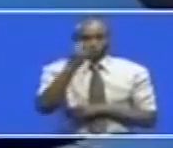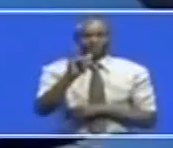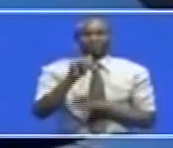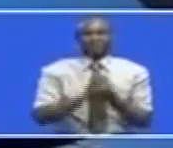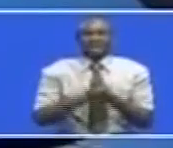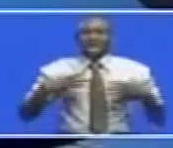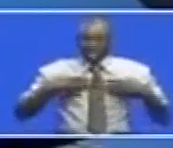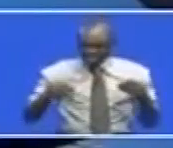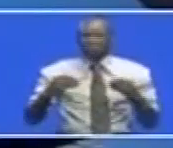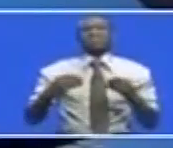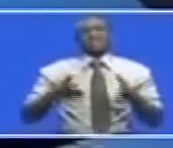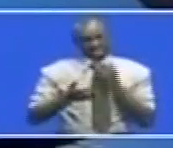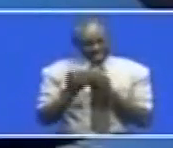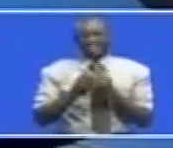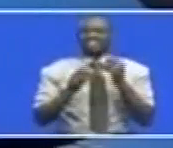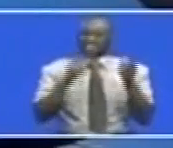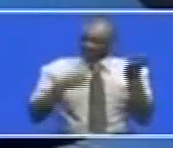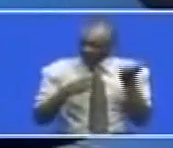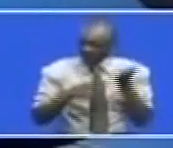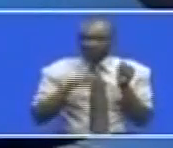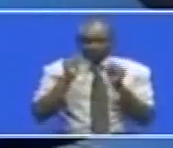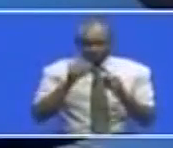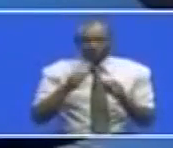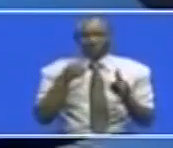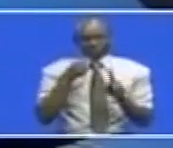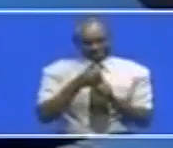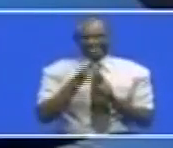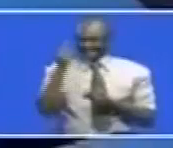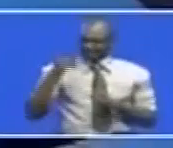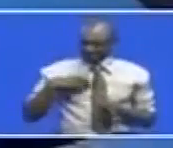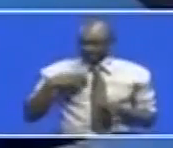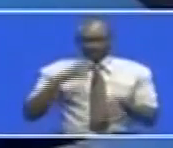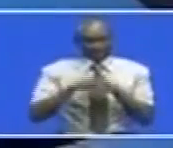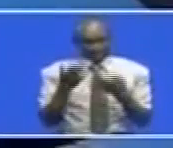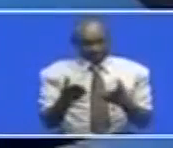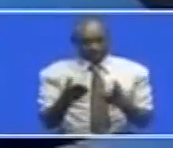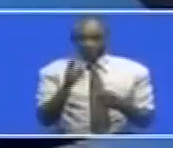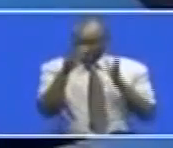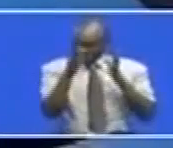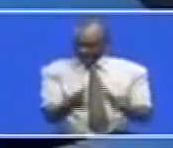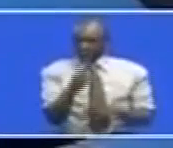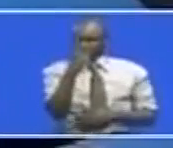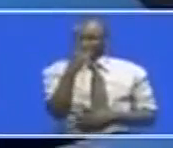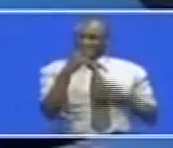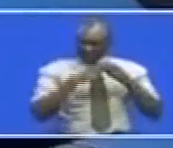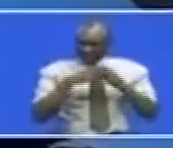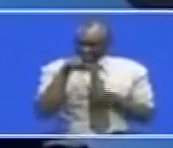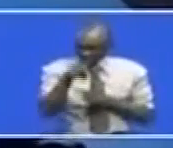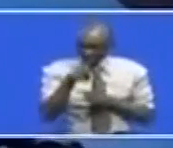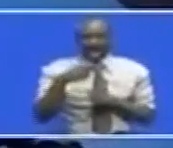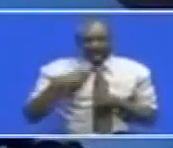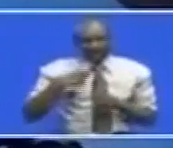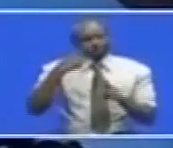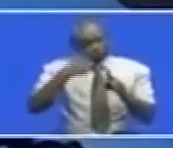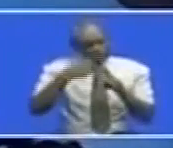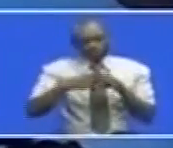healthcare technology is now impacting the way Kenyans receive care. 27-year-old Felix Kimaru developed TOTO Health, a